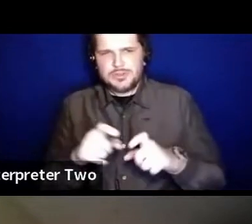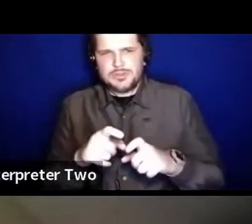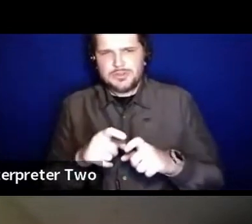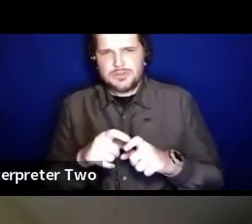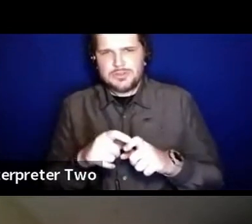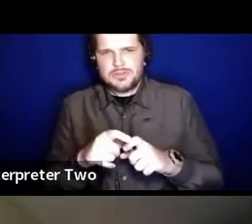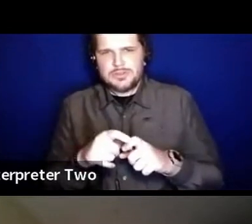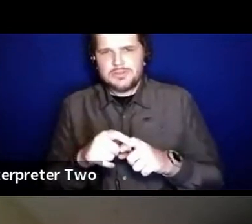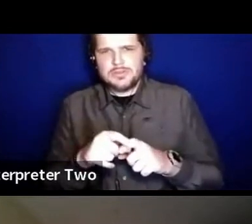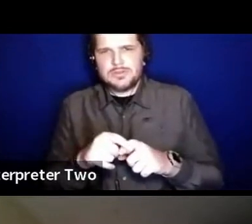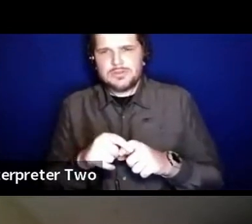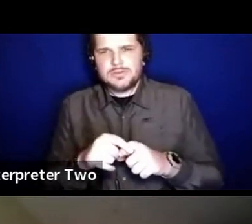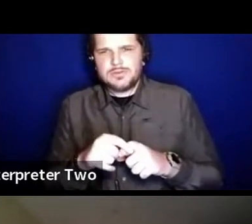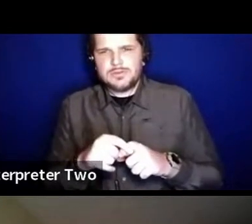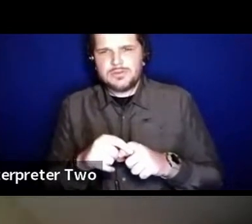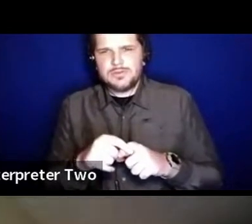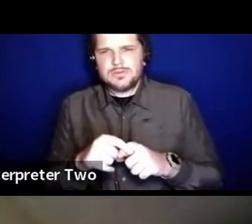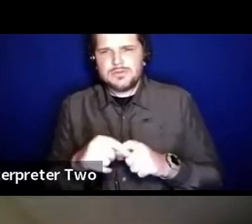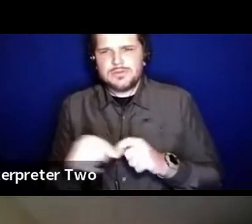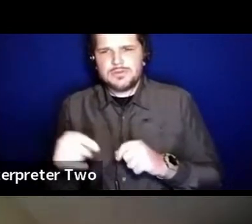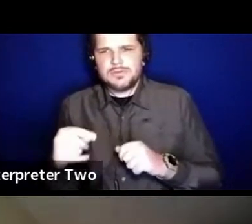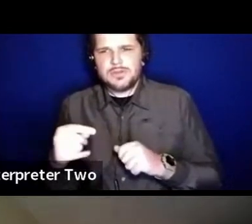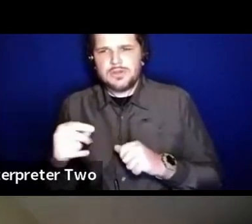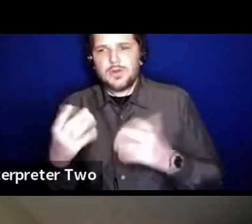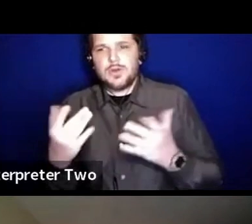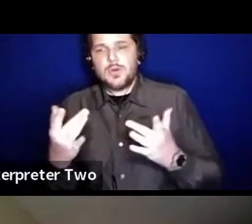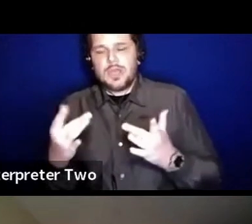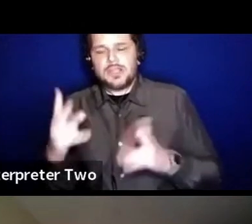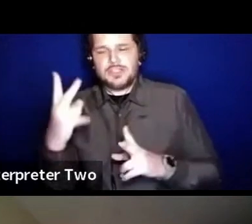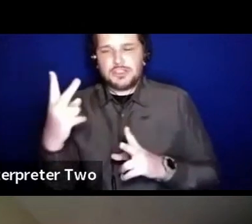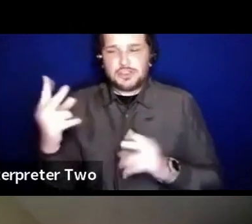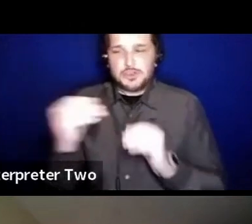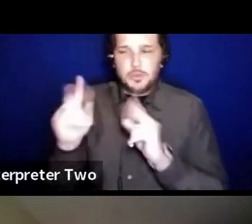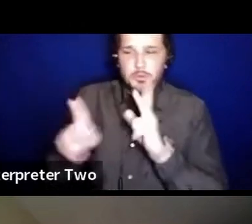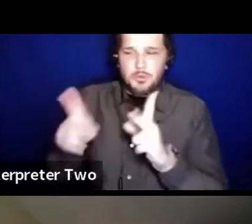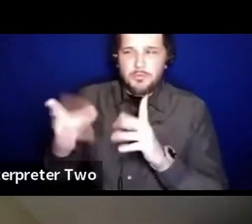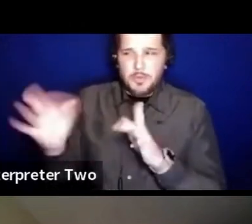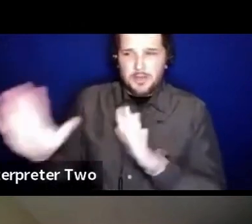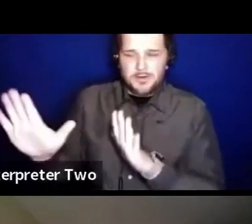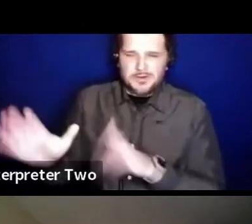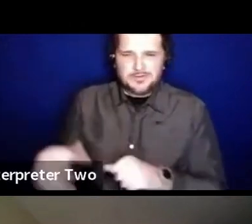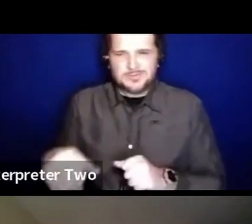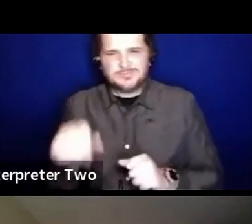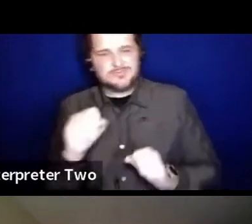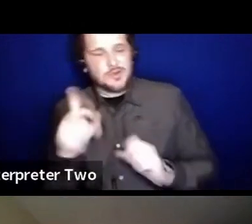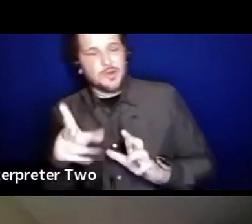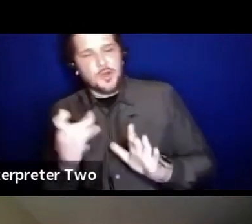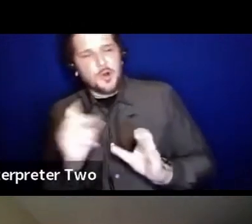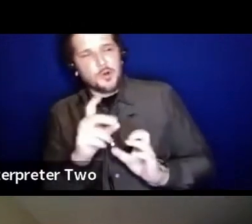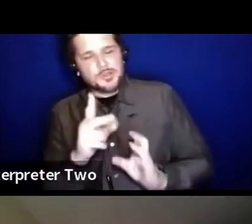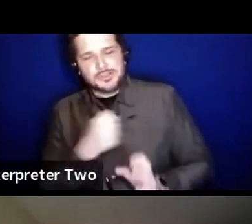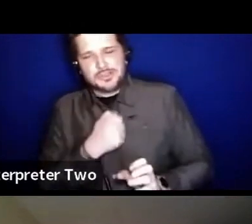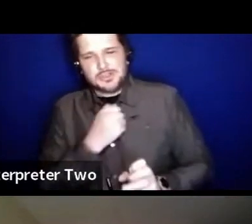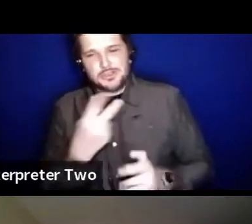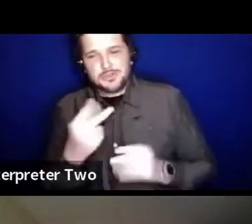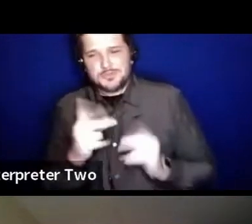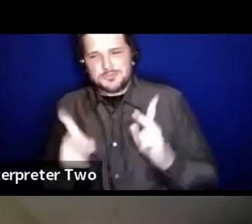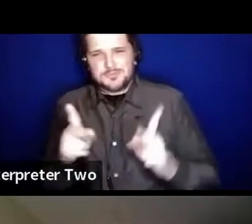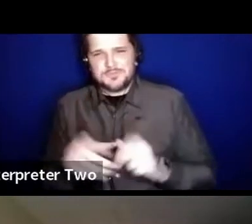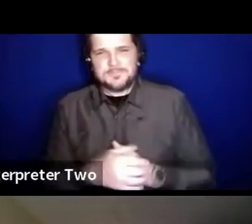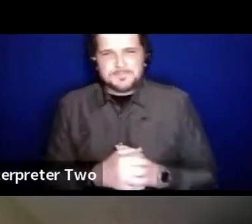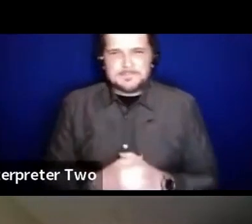be. Wait. There's two more people. There's two more people. There's more panelists. Oh, this is huge. Okay. There's two more